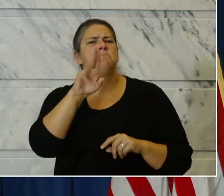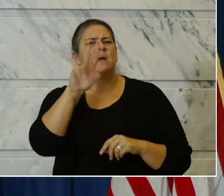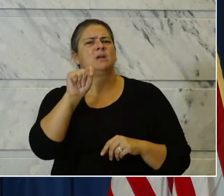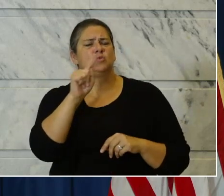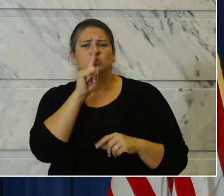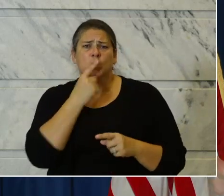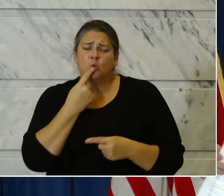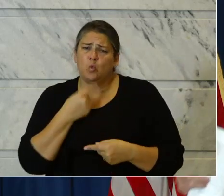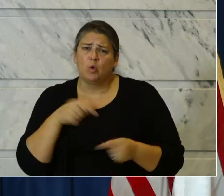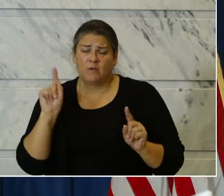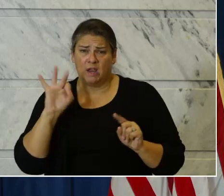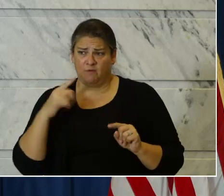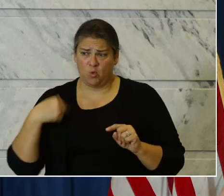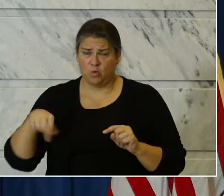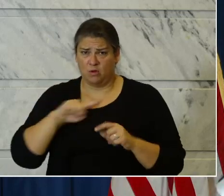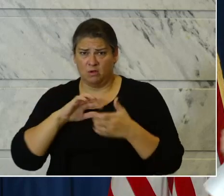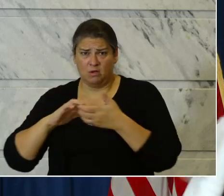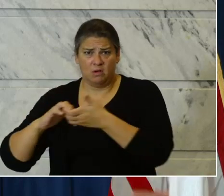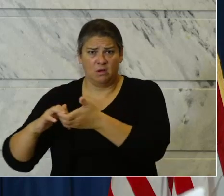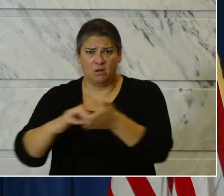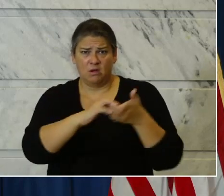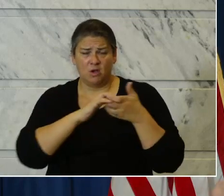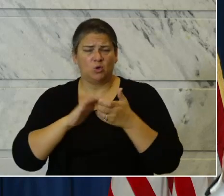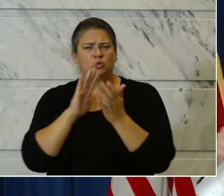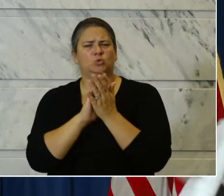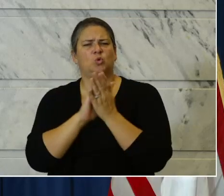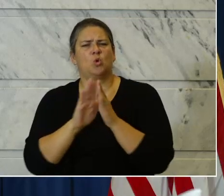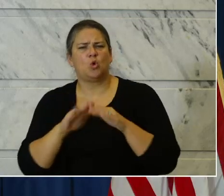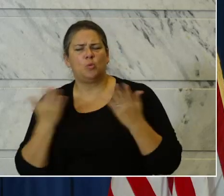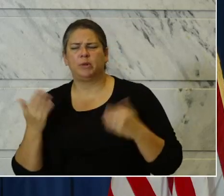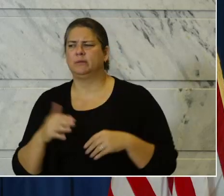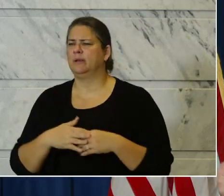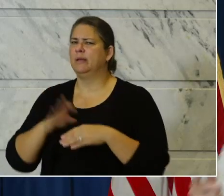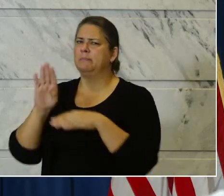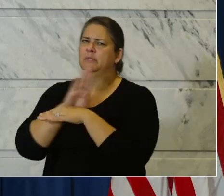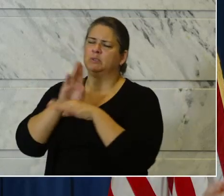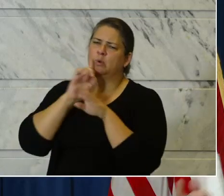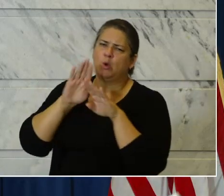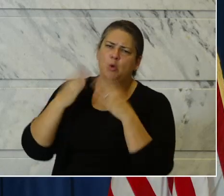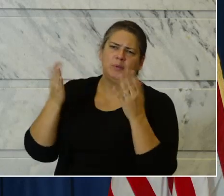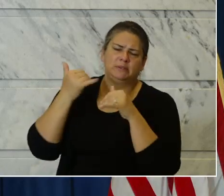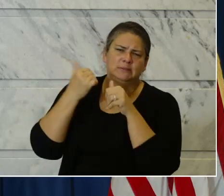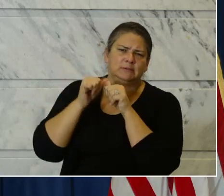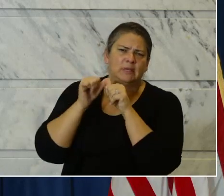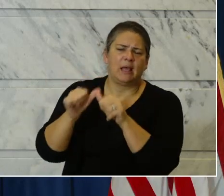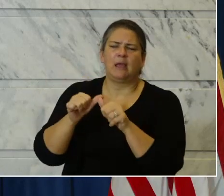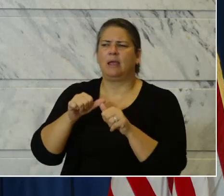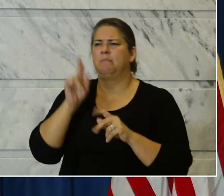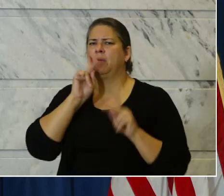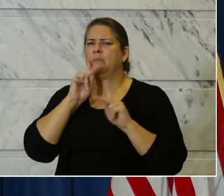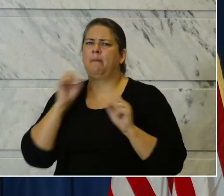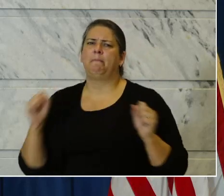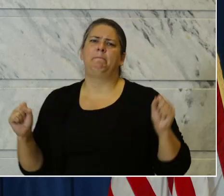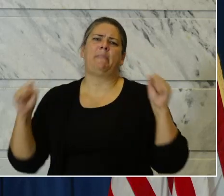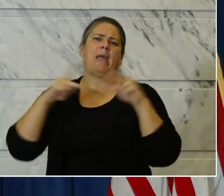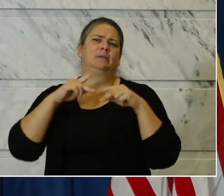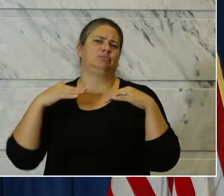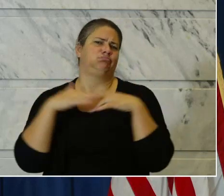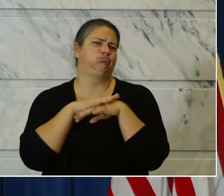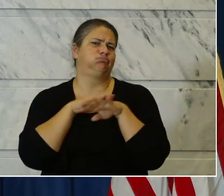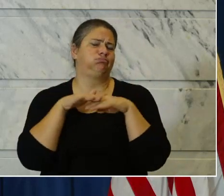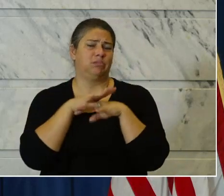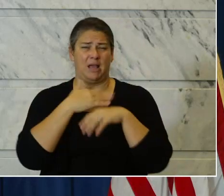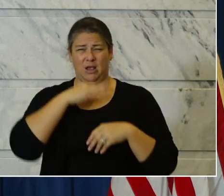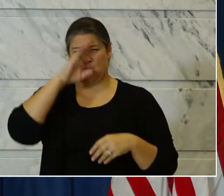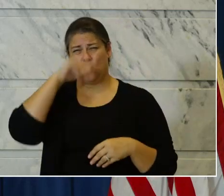together, that's how schools stay open, universities stay open, businesses stay open, and people get back to activities. I've said in some of these